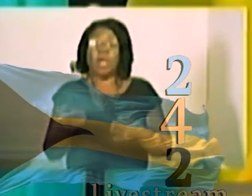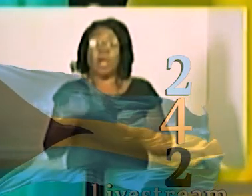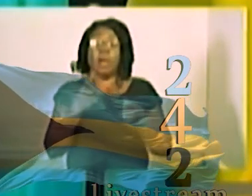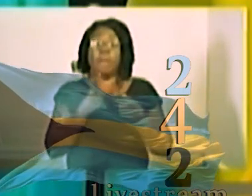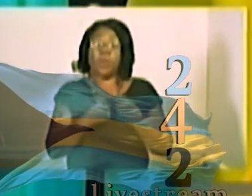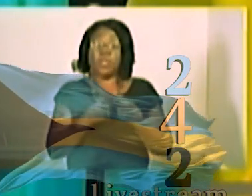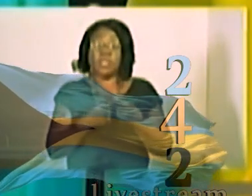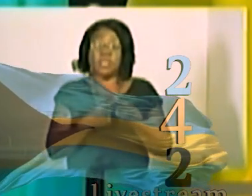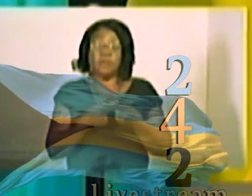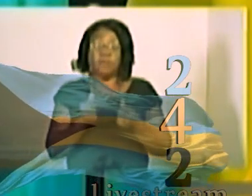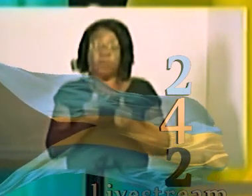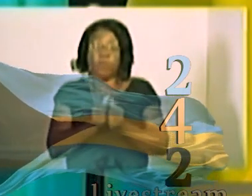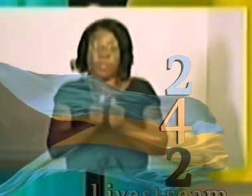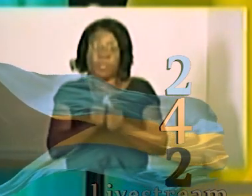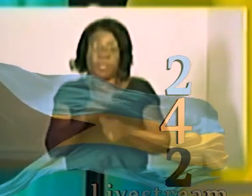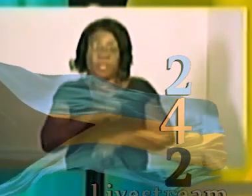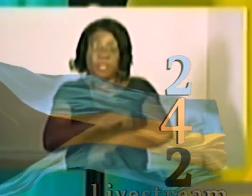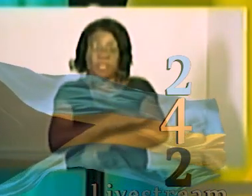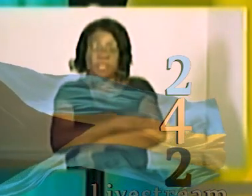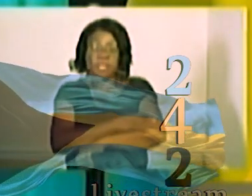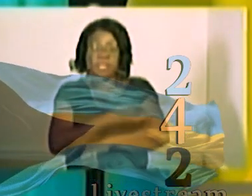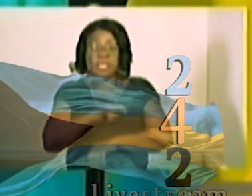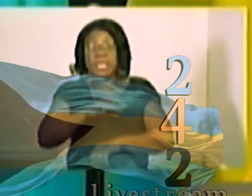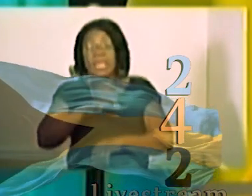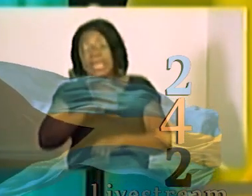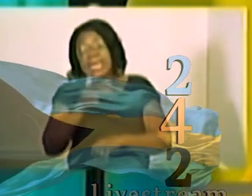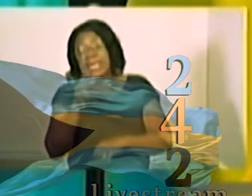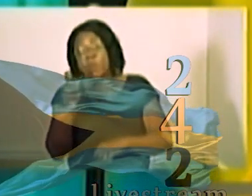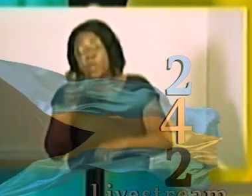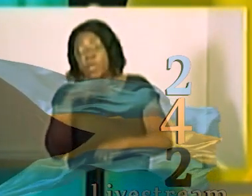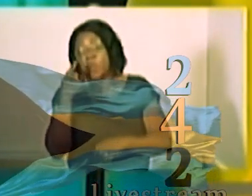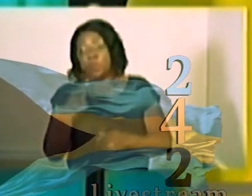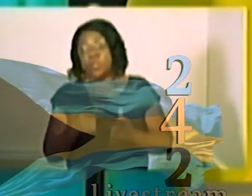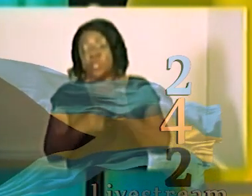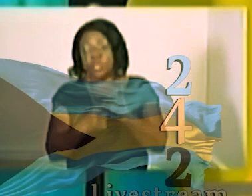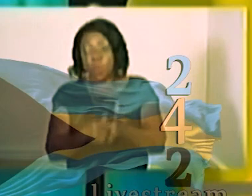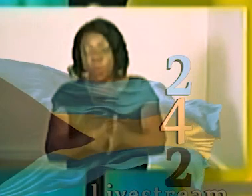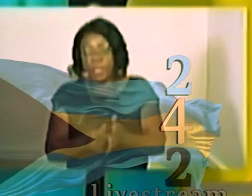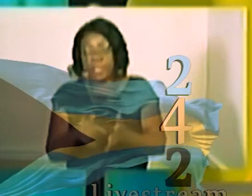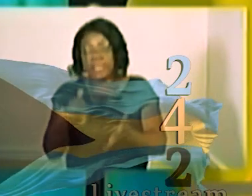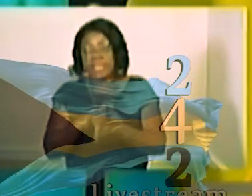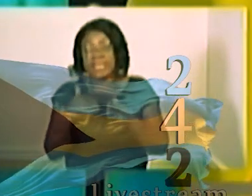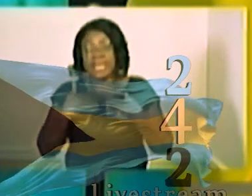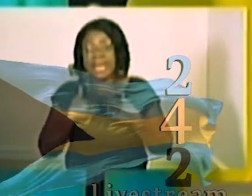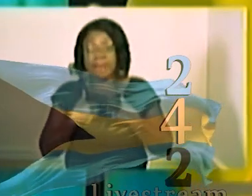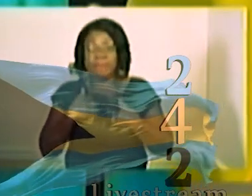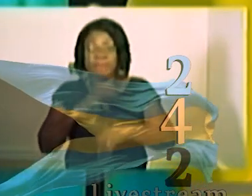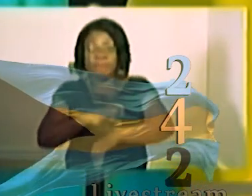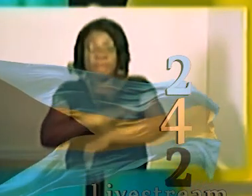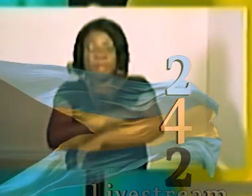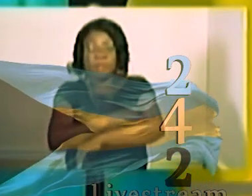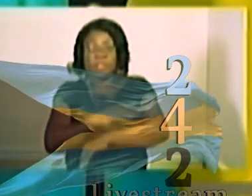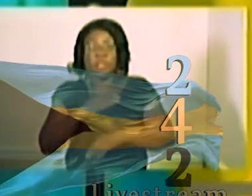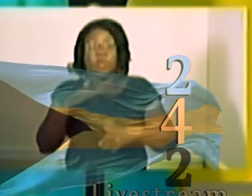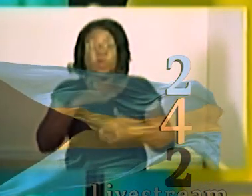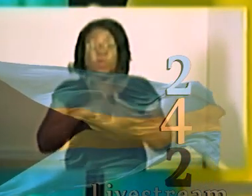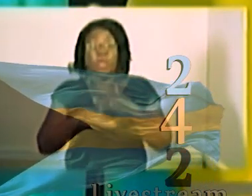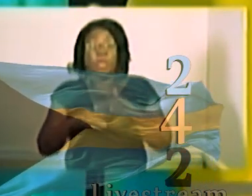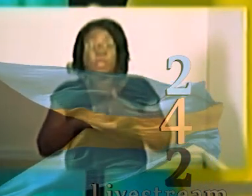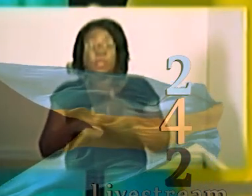the anyone reporting symptoms to any of our health facilities, they would undergo